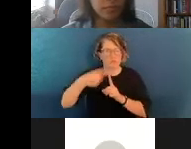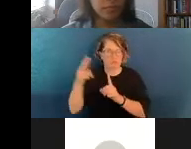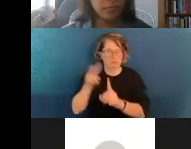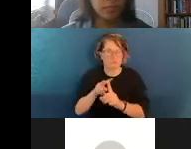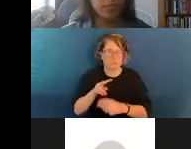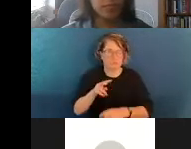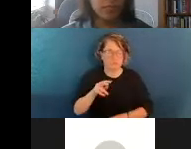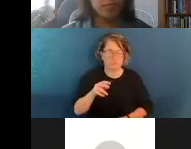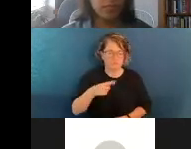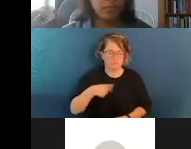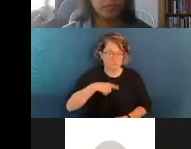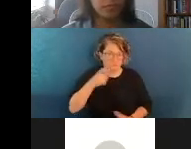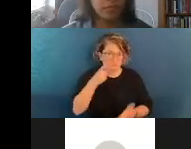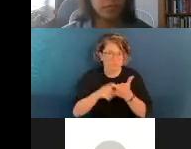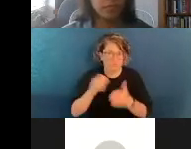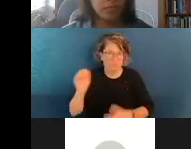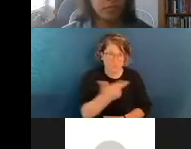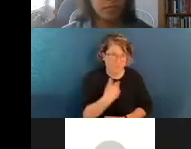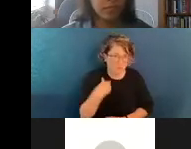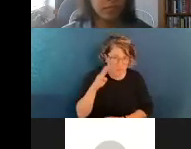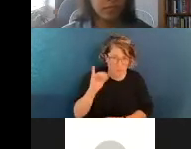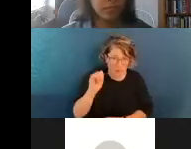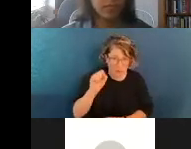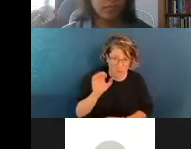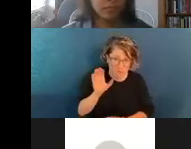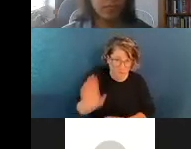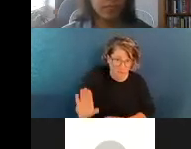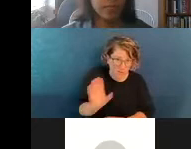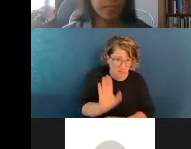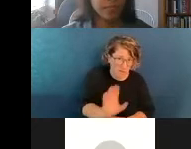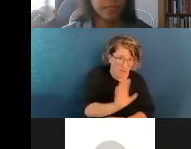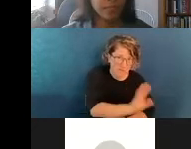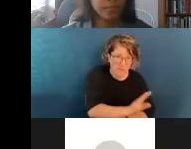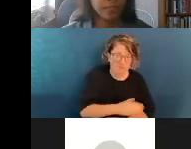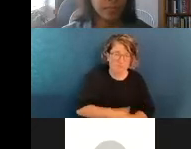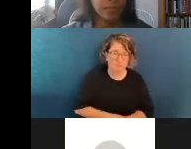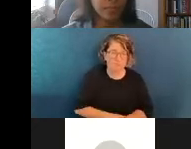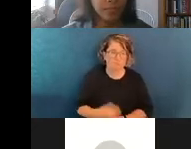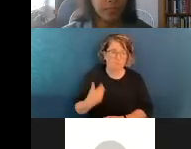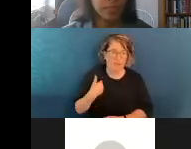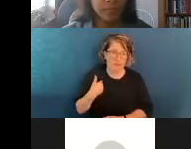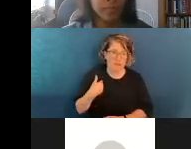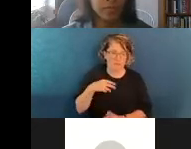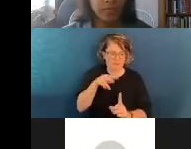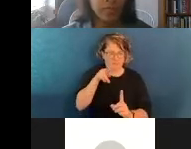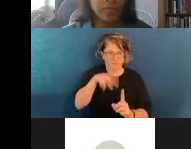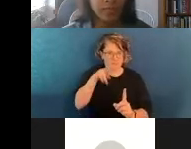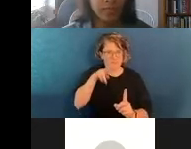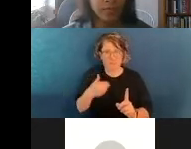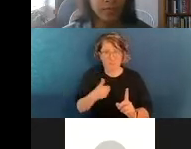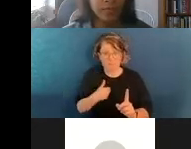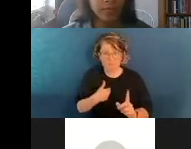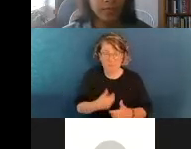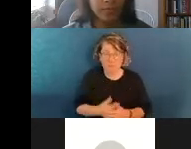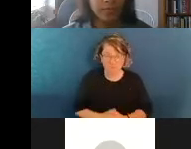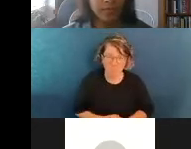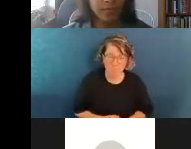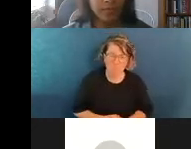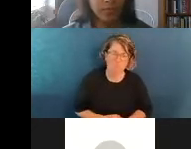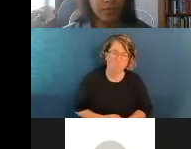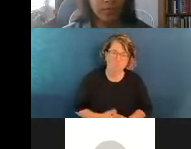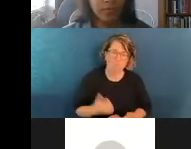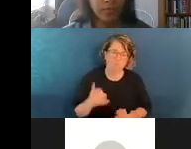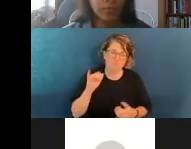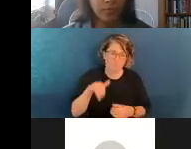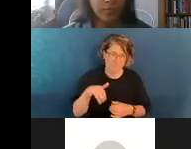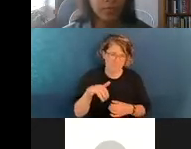bias, we all carry prejudice. This is a part of being human. And part of this comes from our socialization.